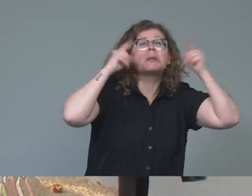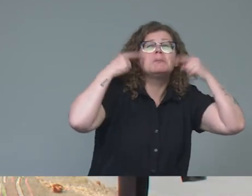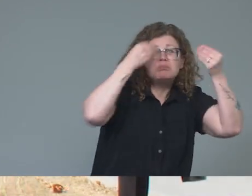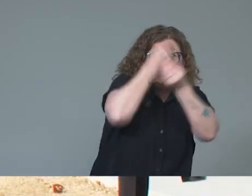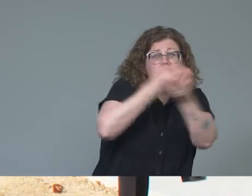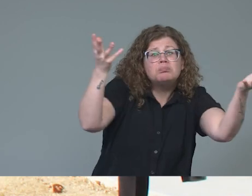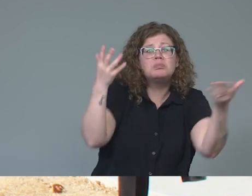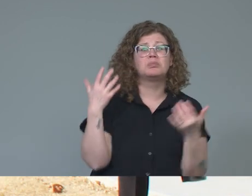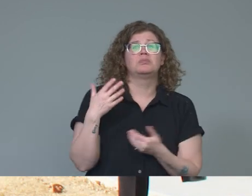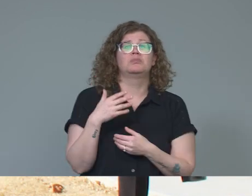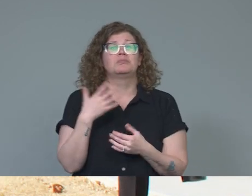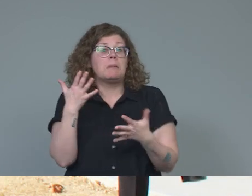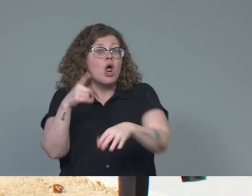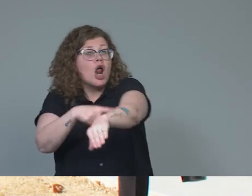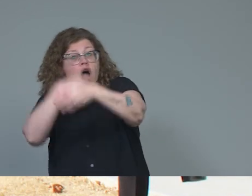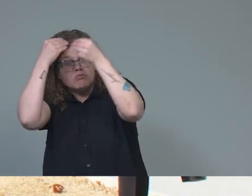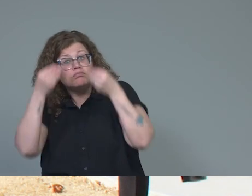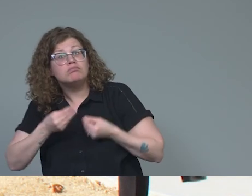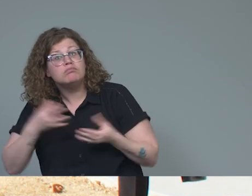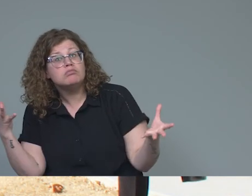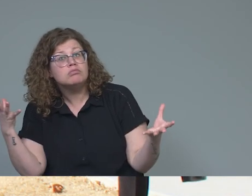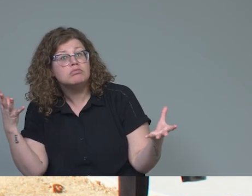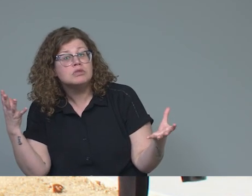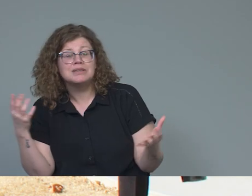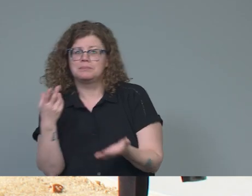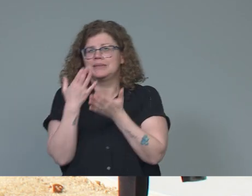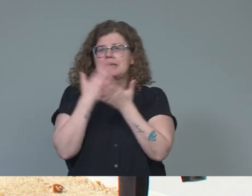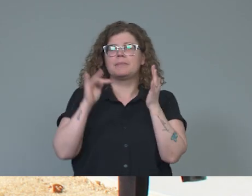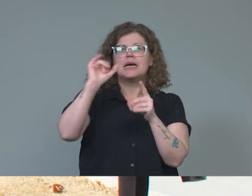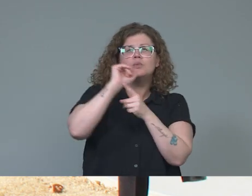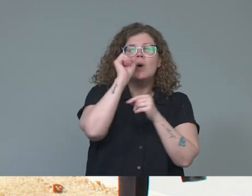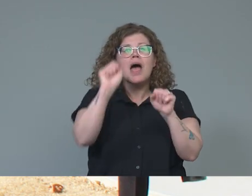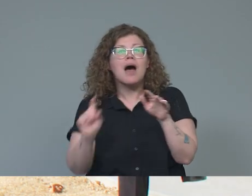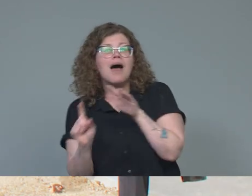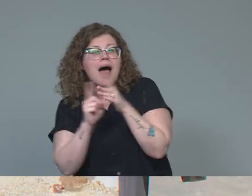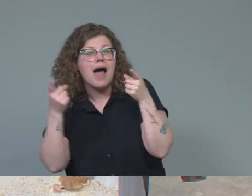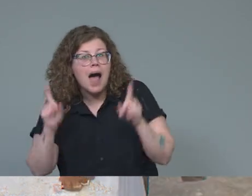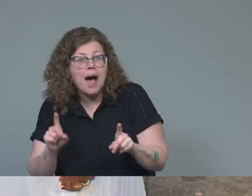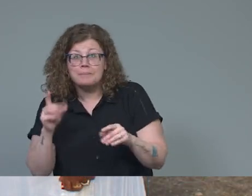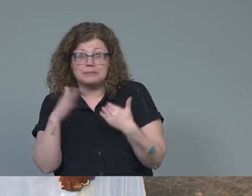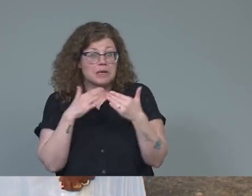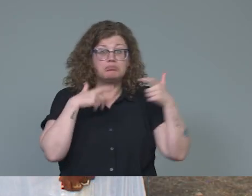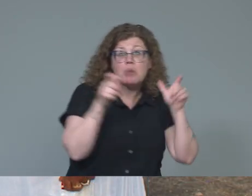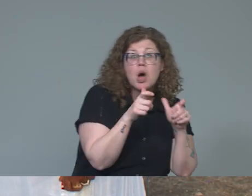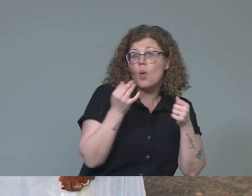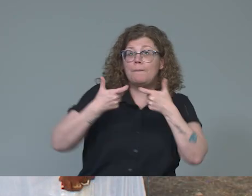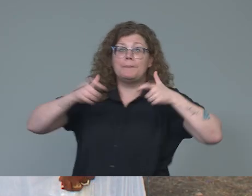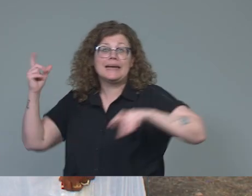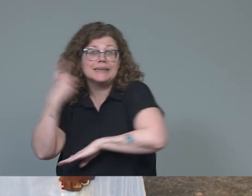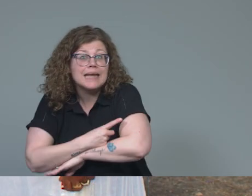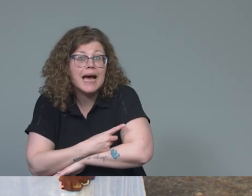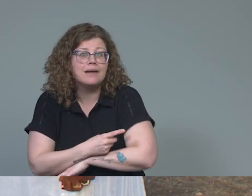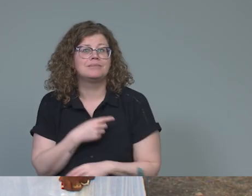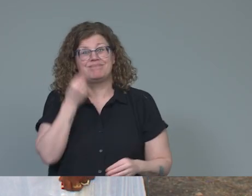that day. But I was very happy because the support I got from everyone there.